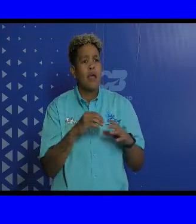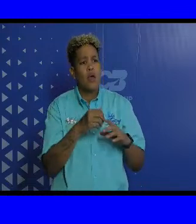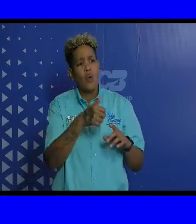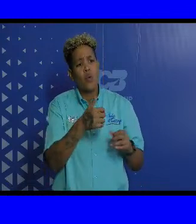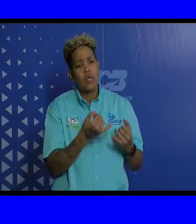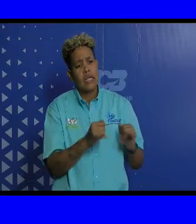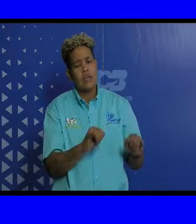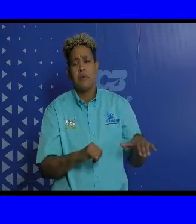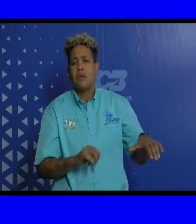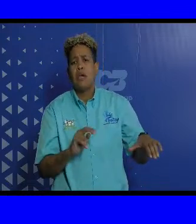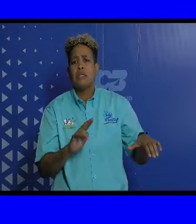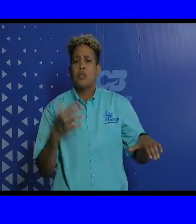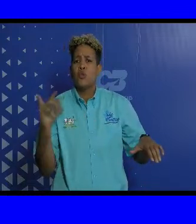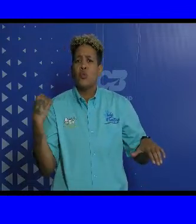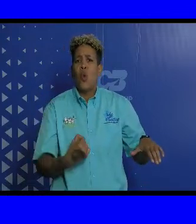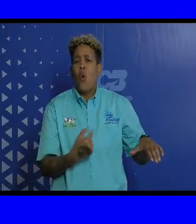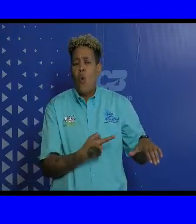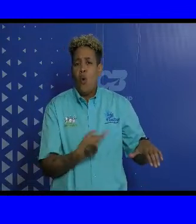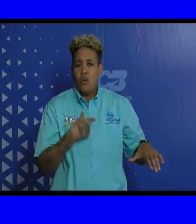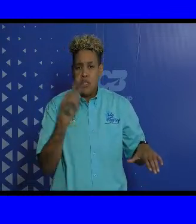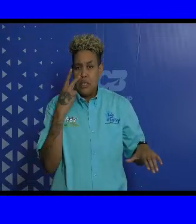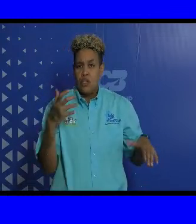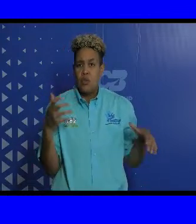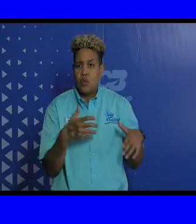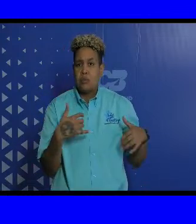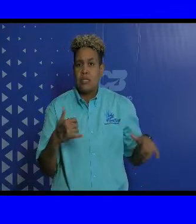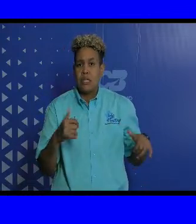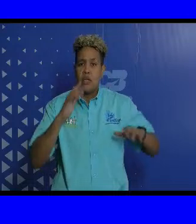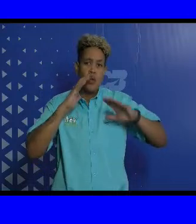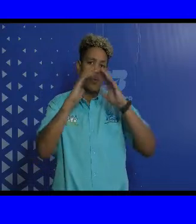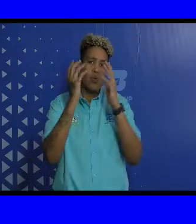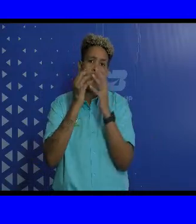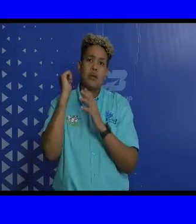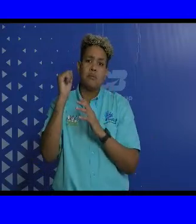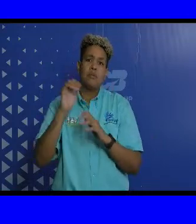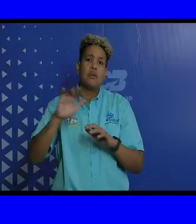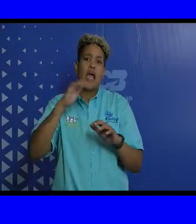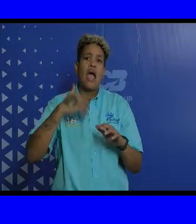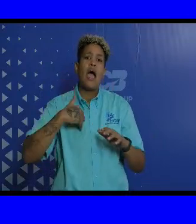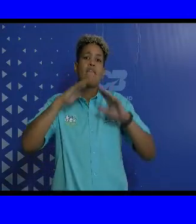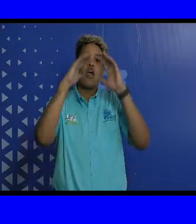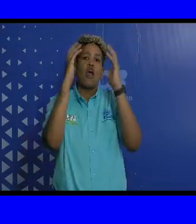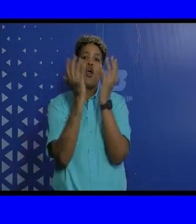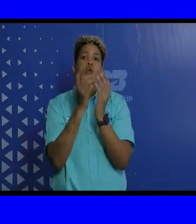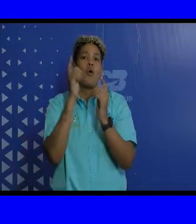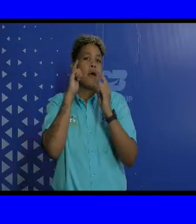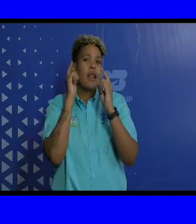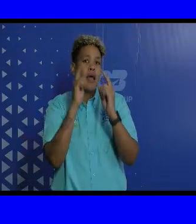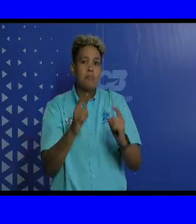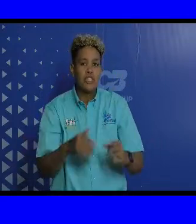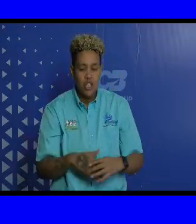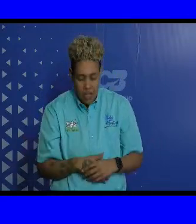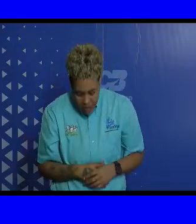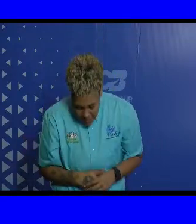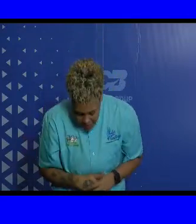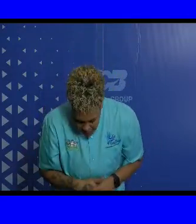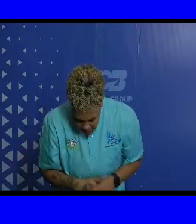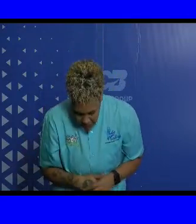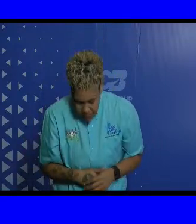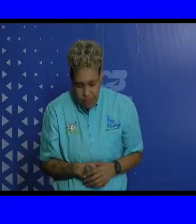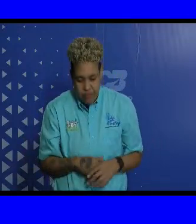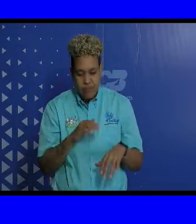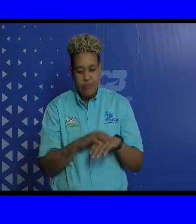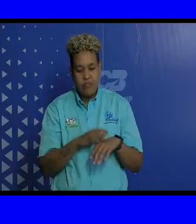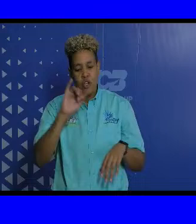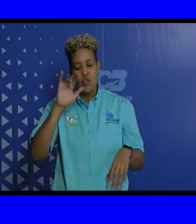own stage. Do you still see the group as world-class, having global ambitions? On